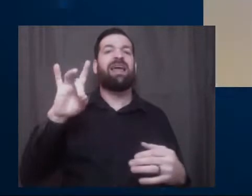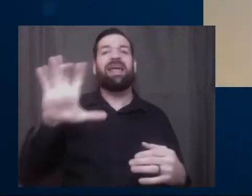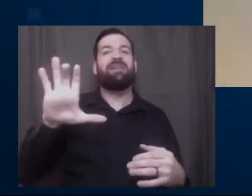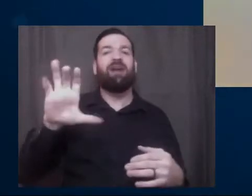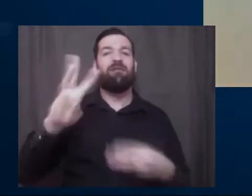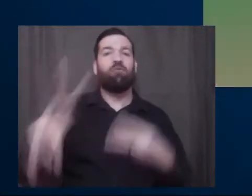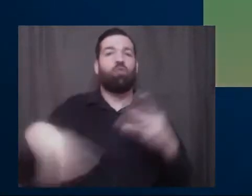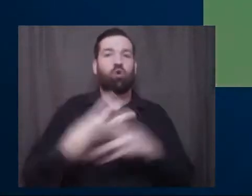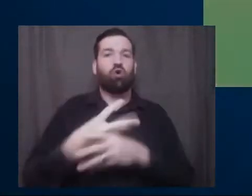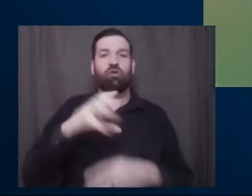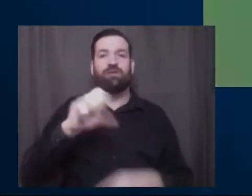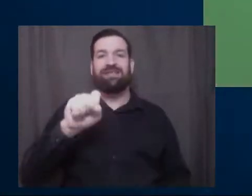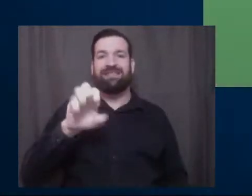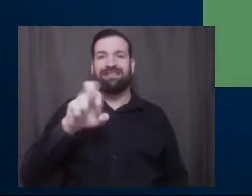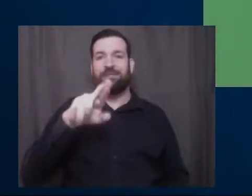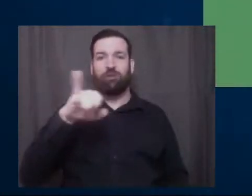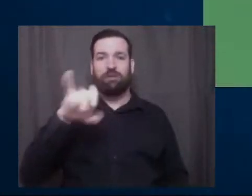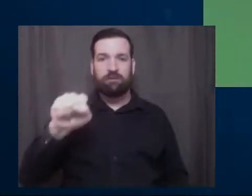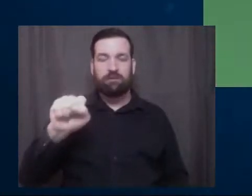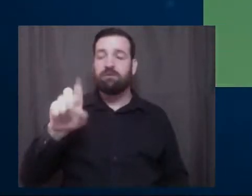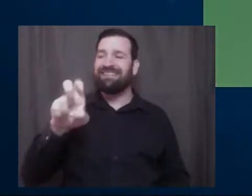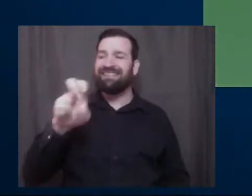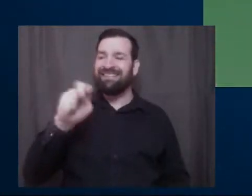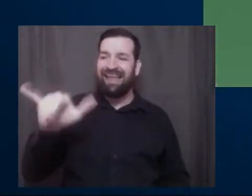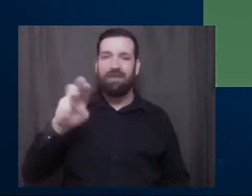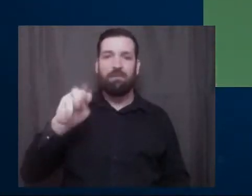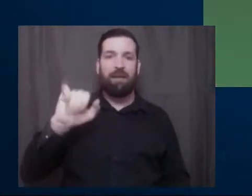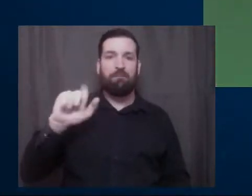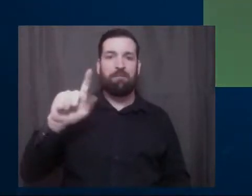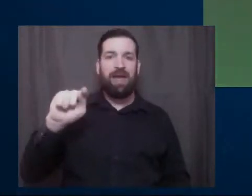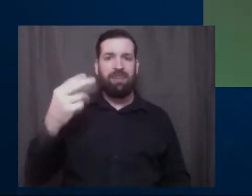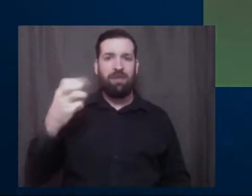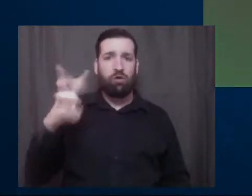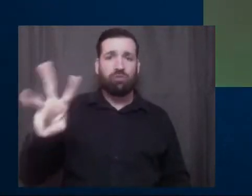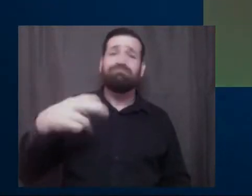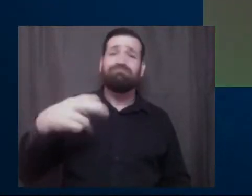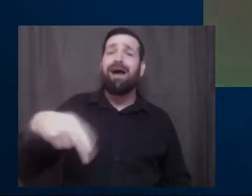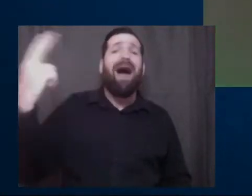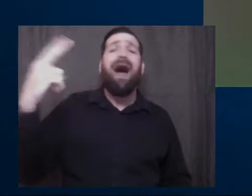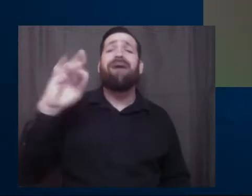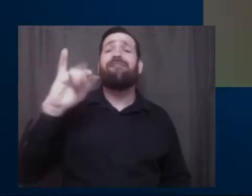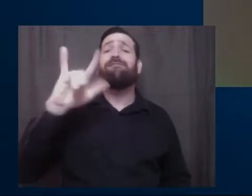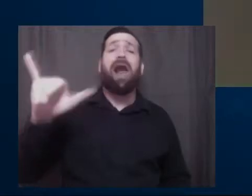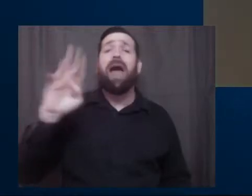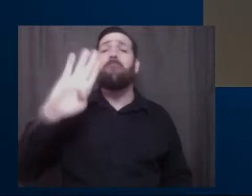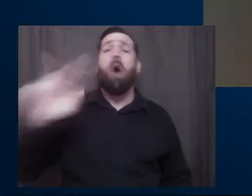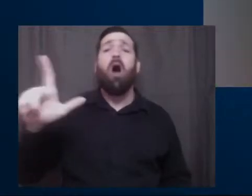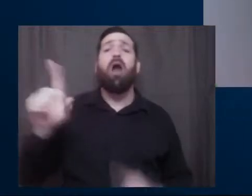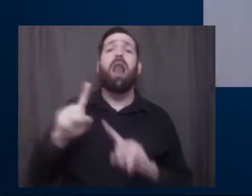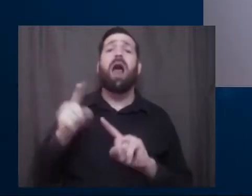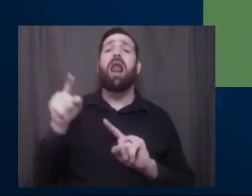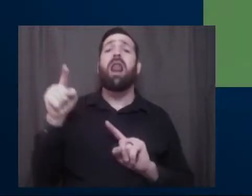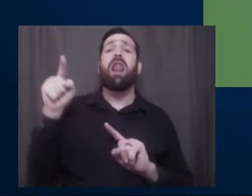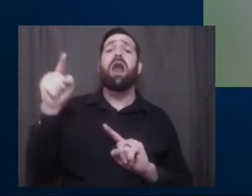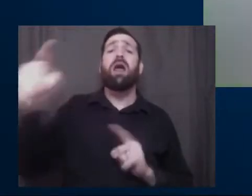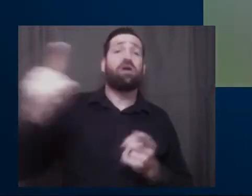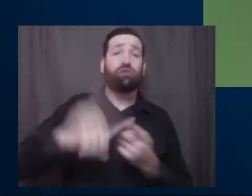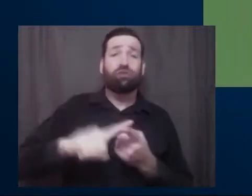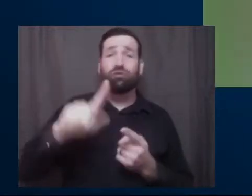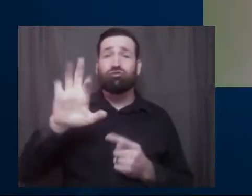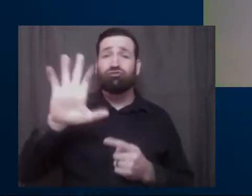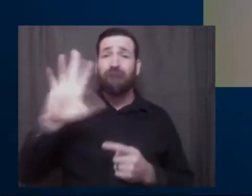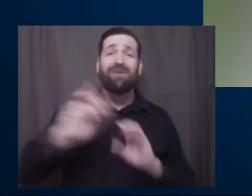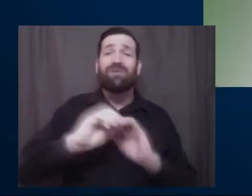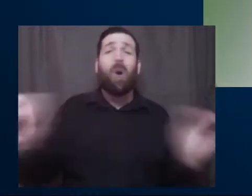You hear Denny Matthews with the call, high fly ball, Motley going back, to the track, no outs to